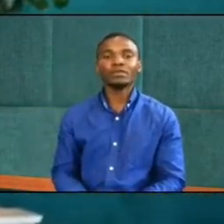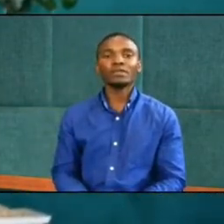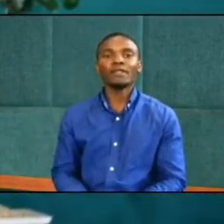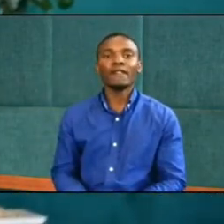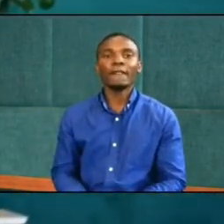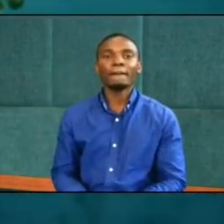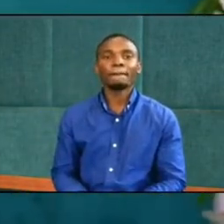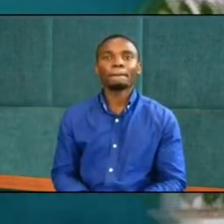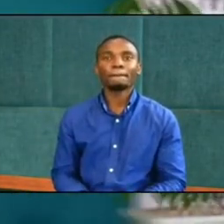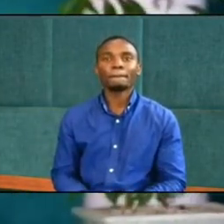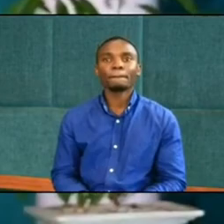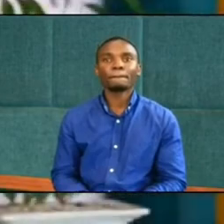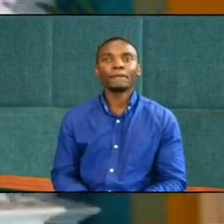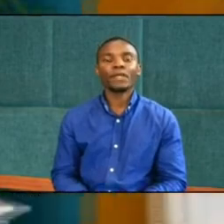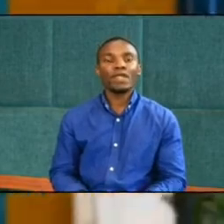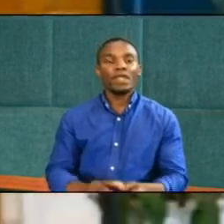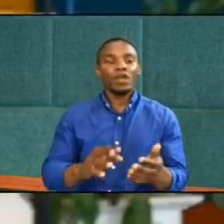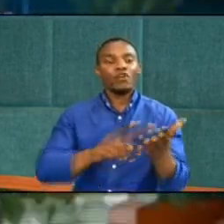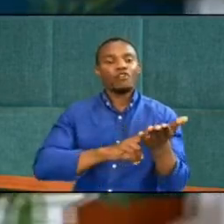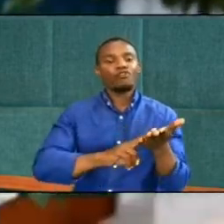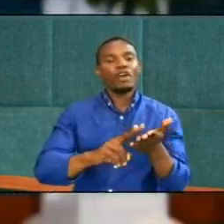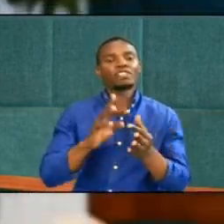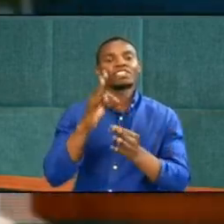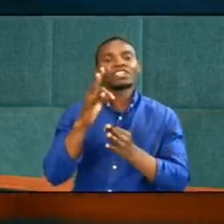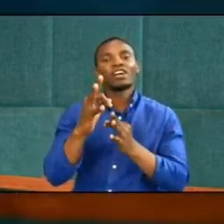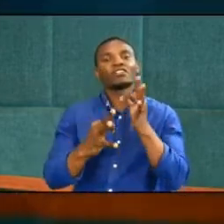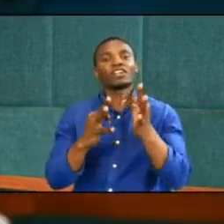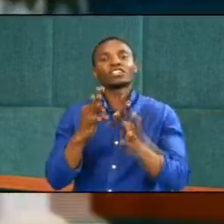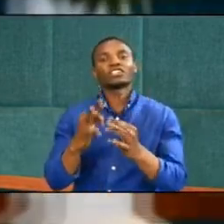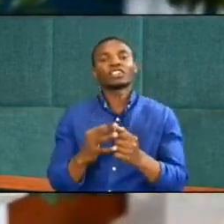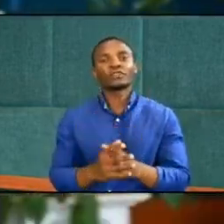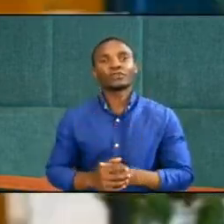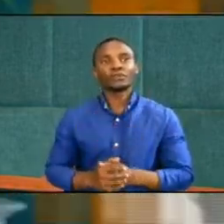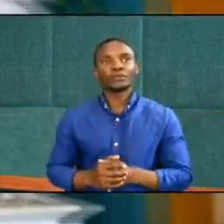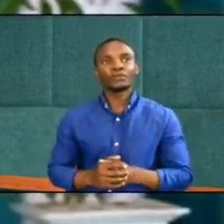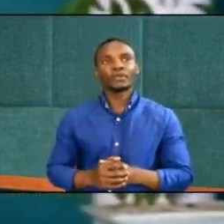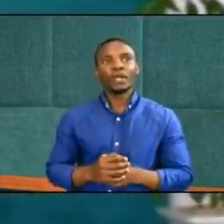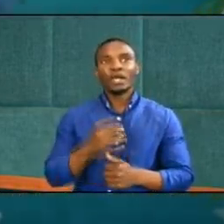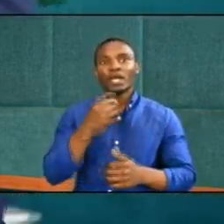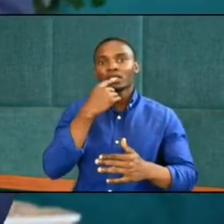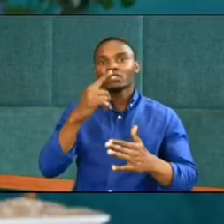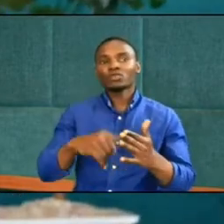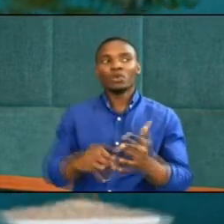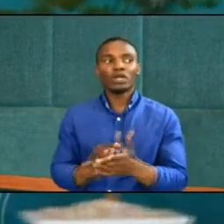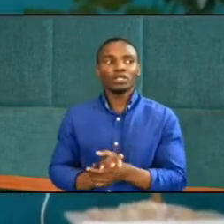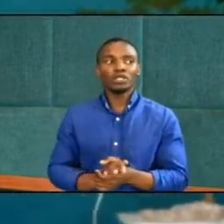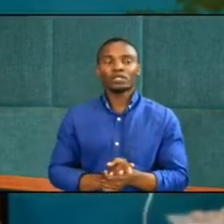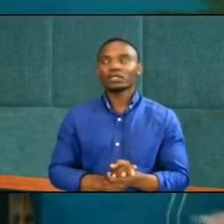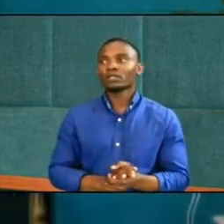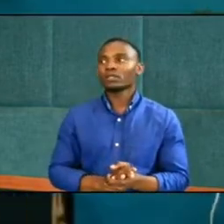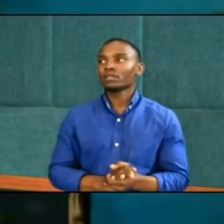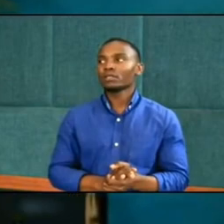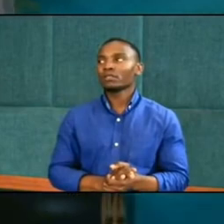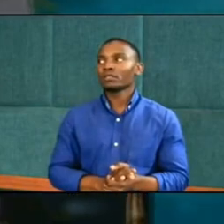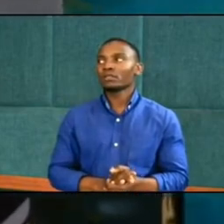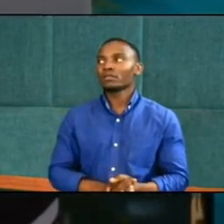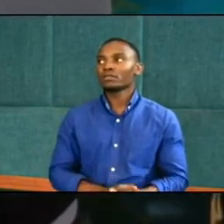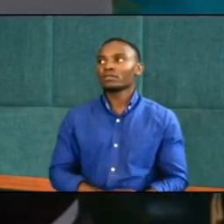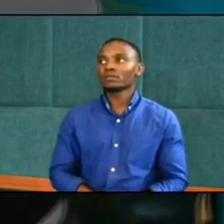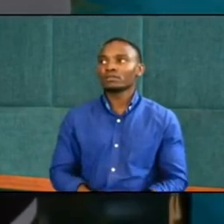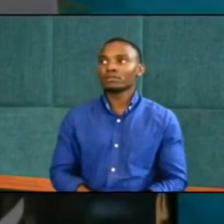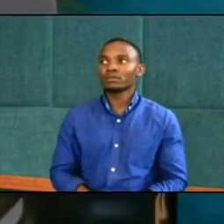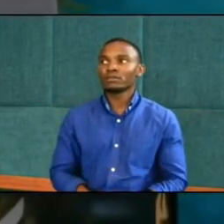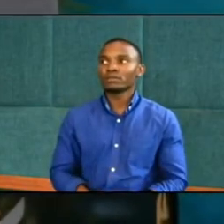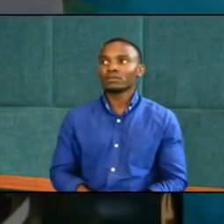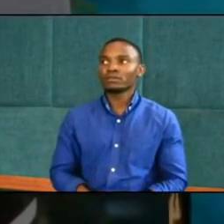attention is verse 33. Verse 33 says, I mean, verse 33, it says, take heed, if you look in your